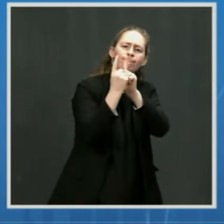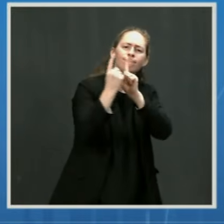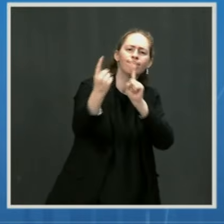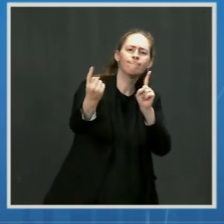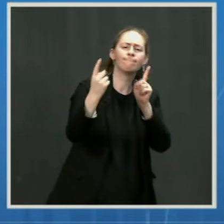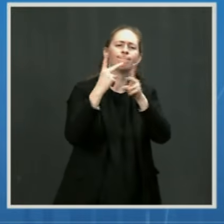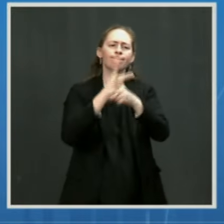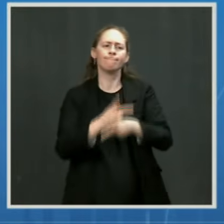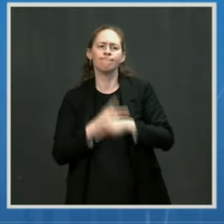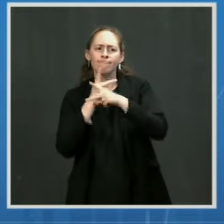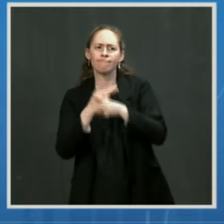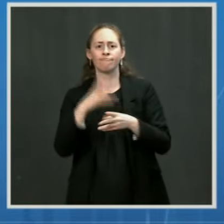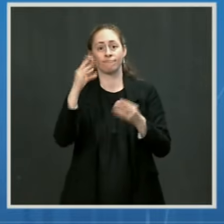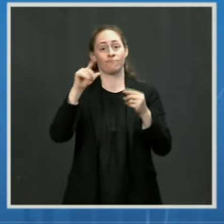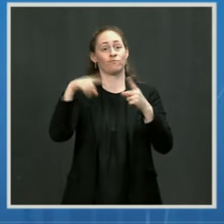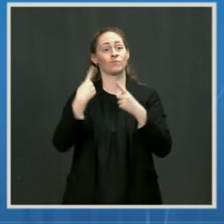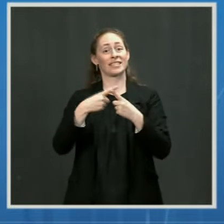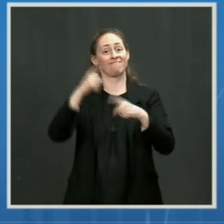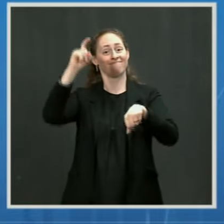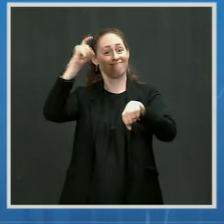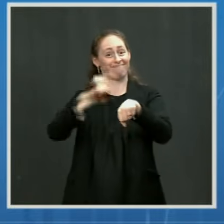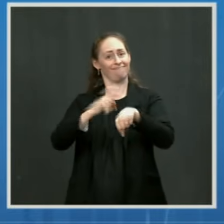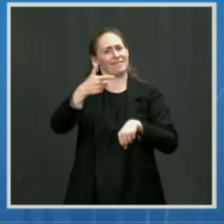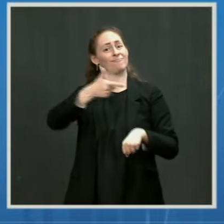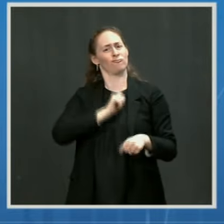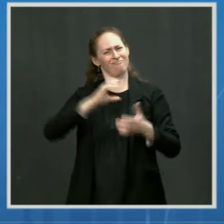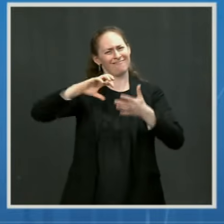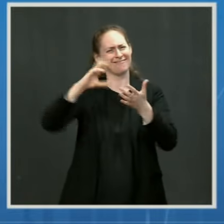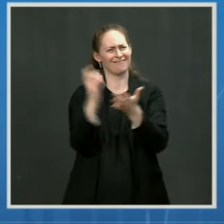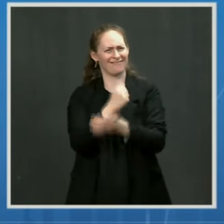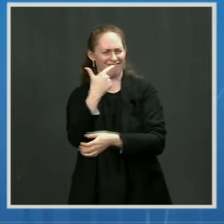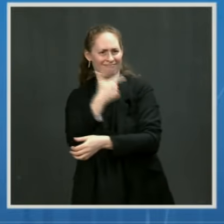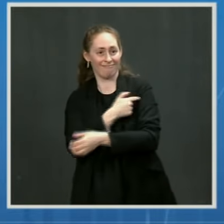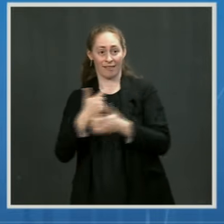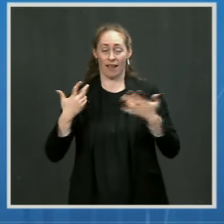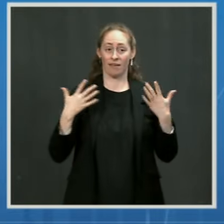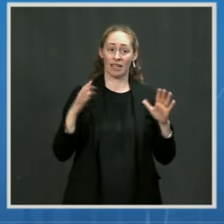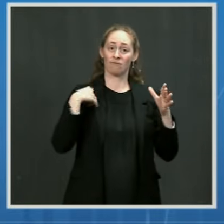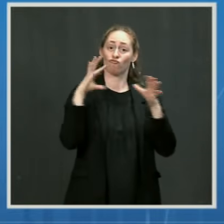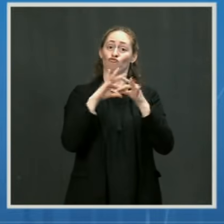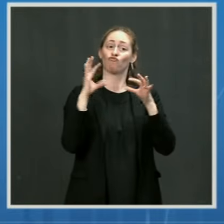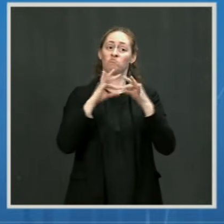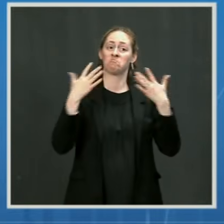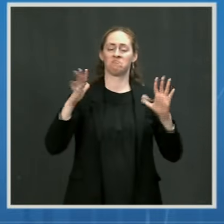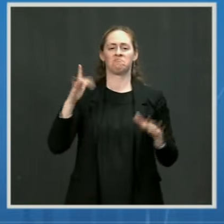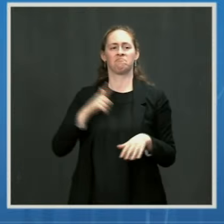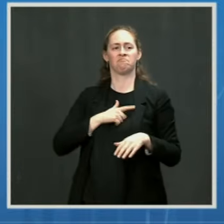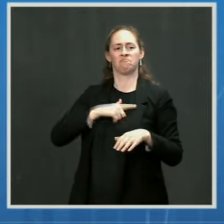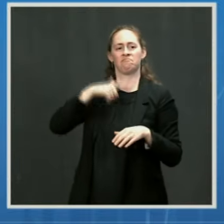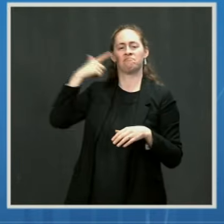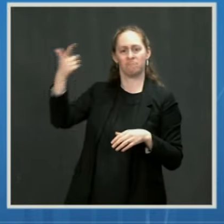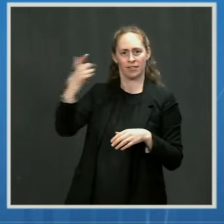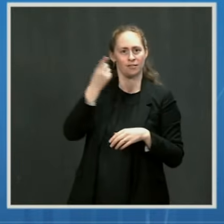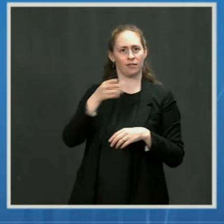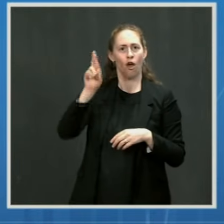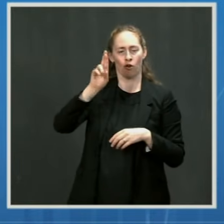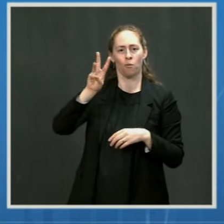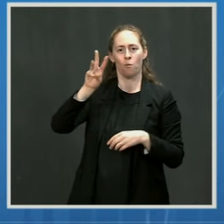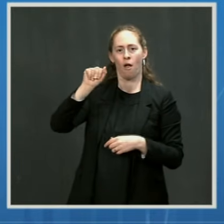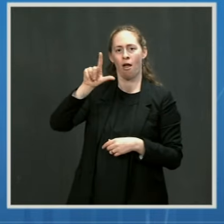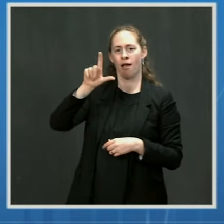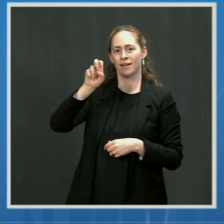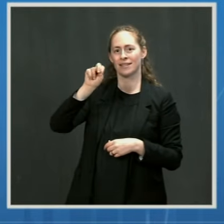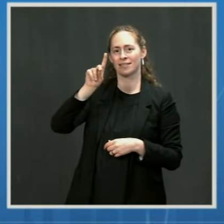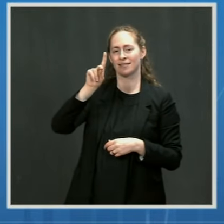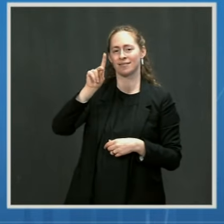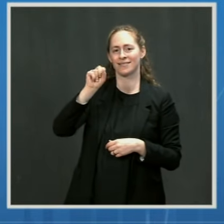vaccinated when it's your turn. So with that, let me turn it over to Dr. Walensky. Thank you, Andy. I'm